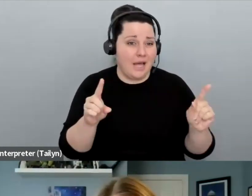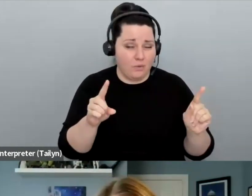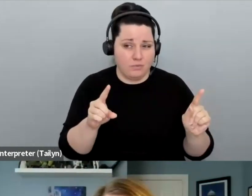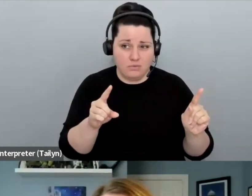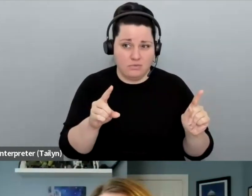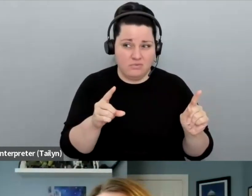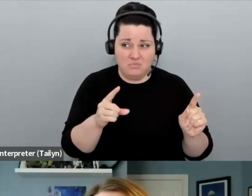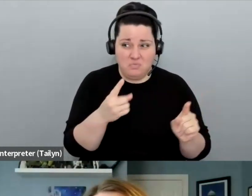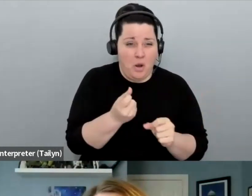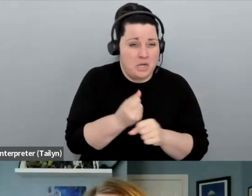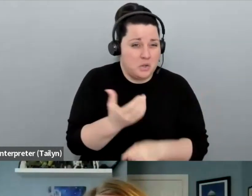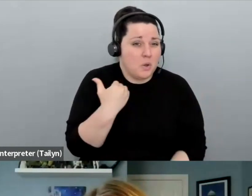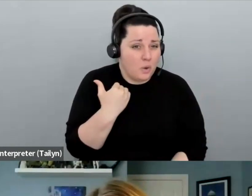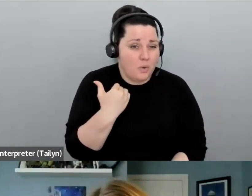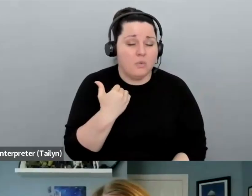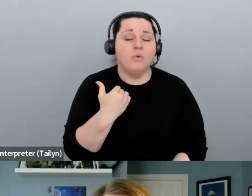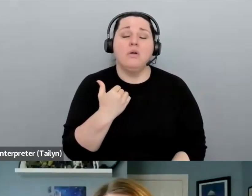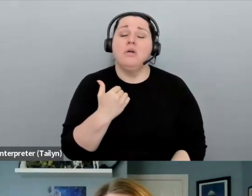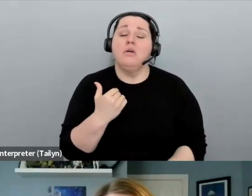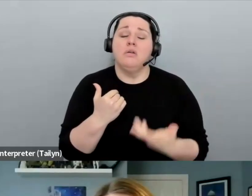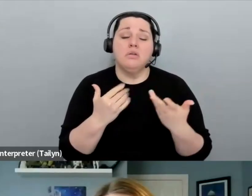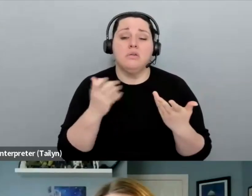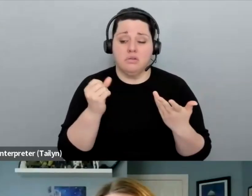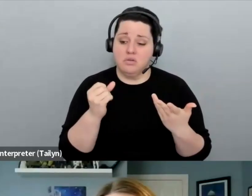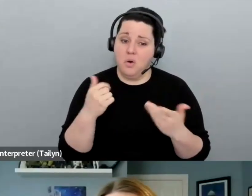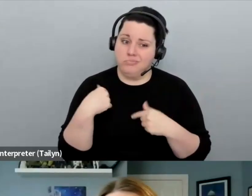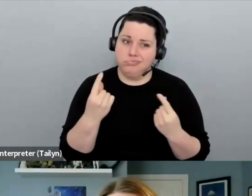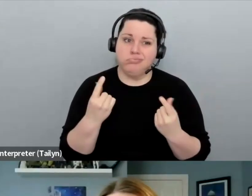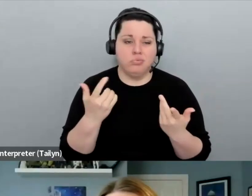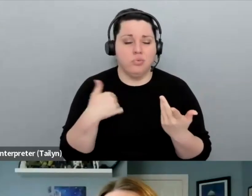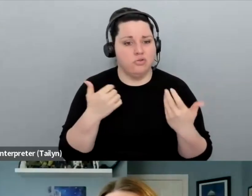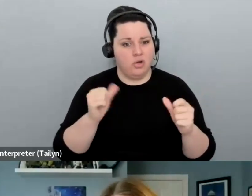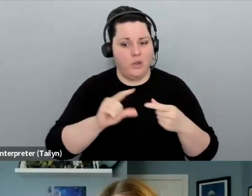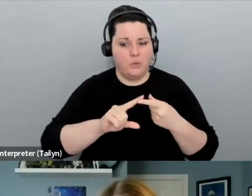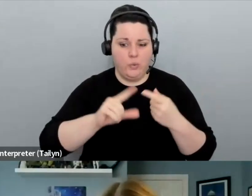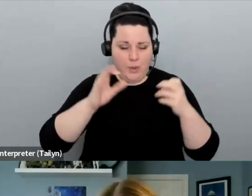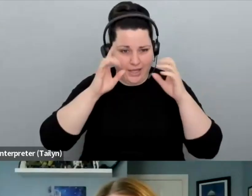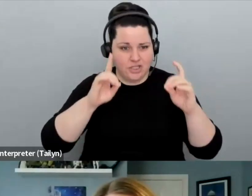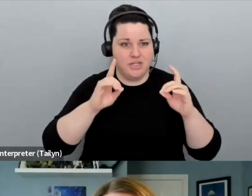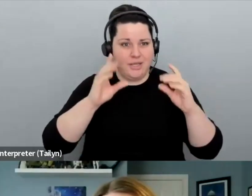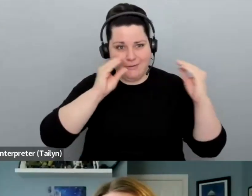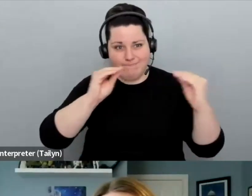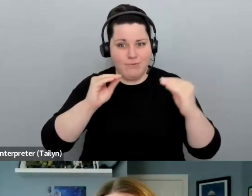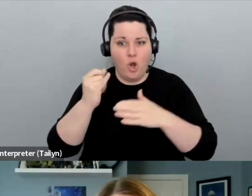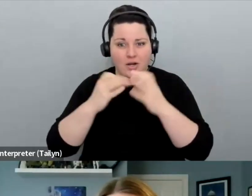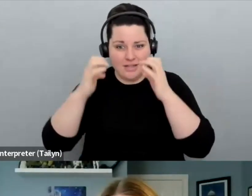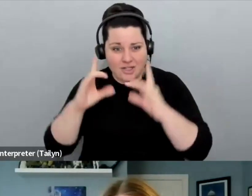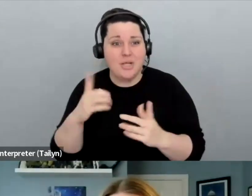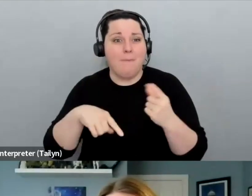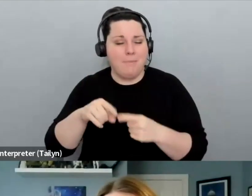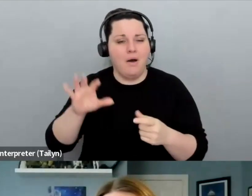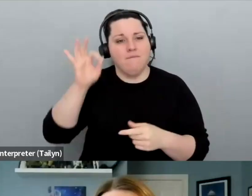just under a year ago. And since that time, we've really been trying to educate arts educators about